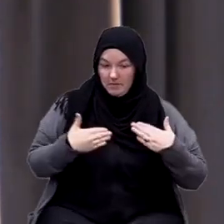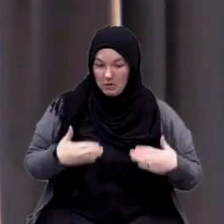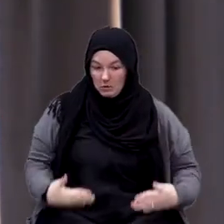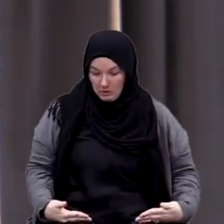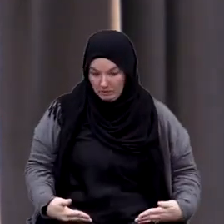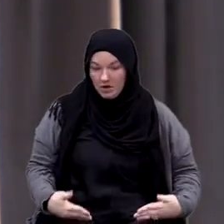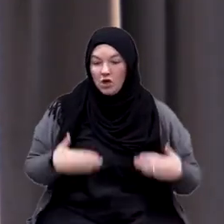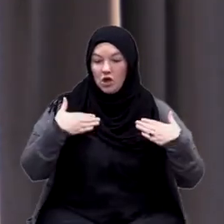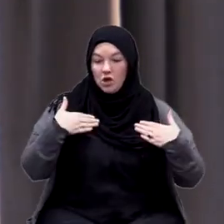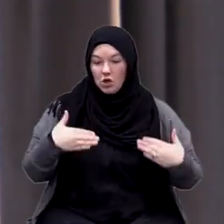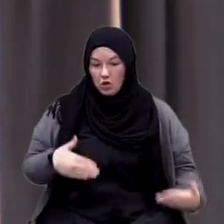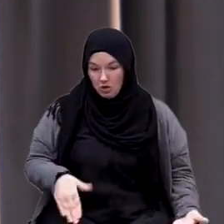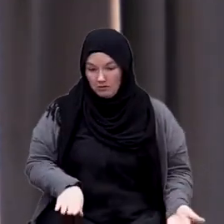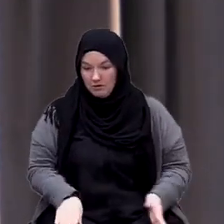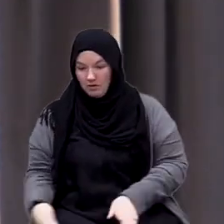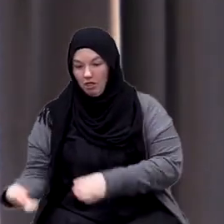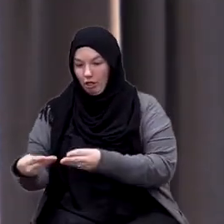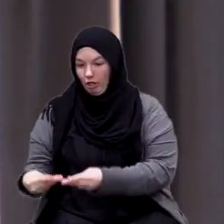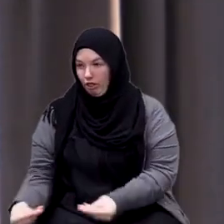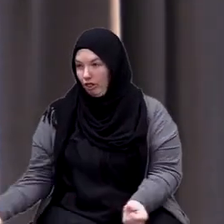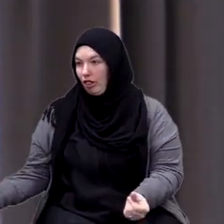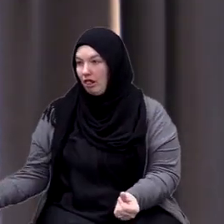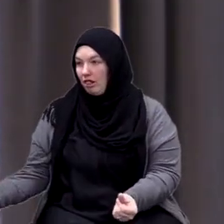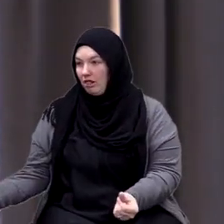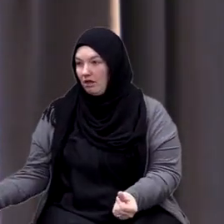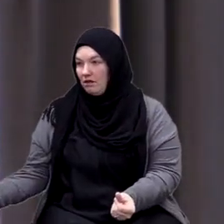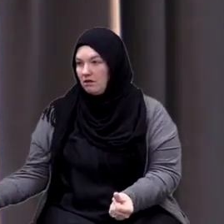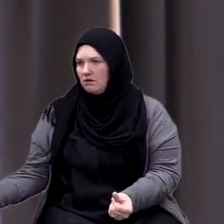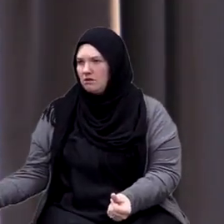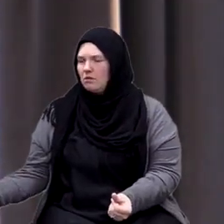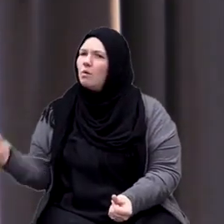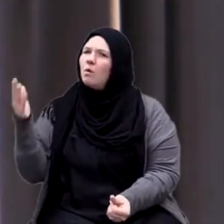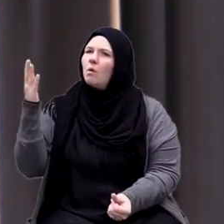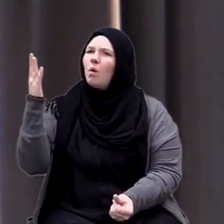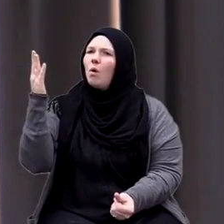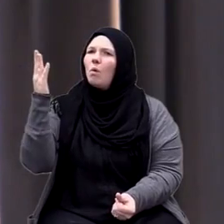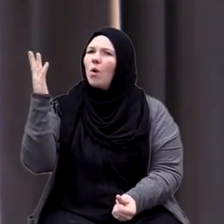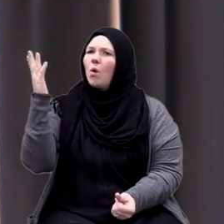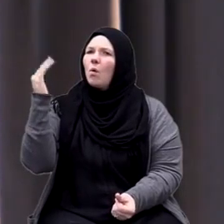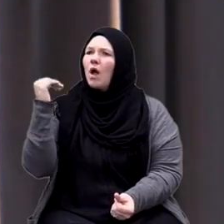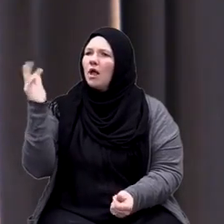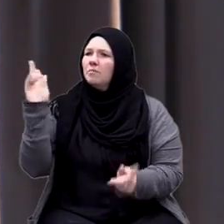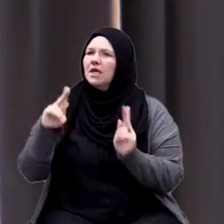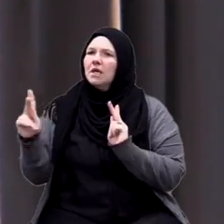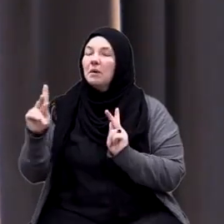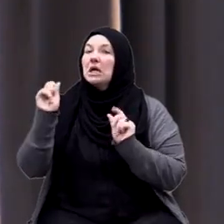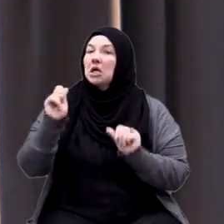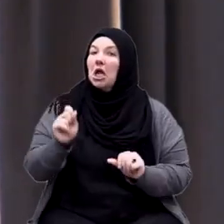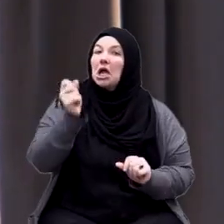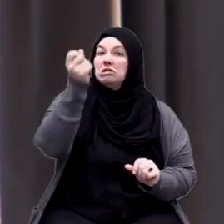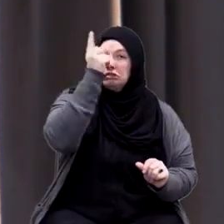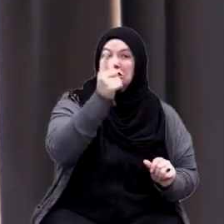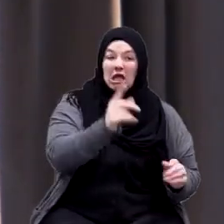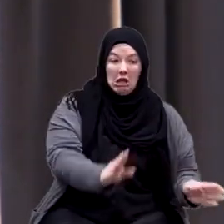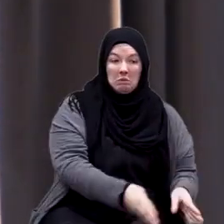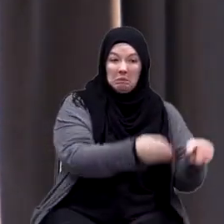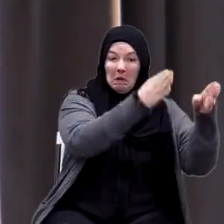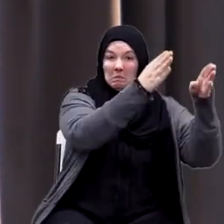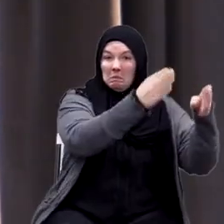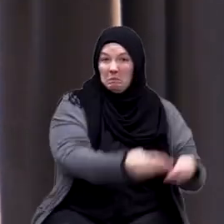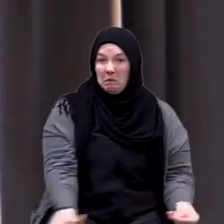a human back to dust. What is so difficult that dust is revived again into a human